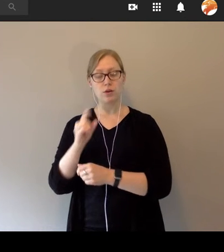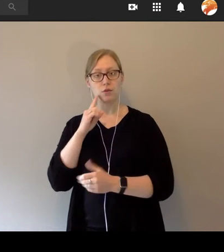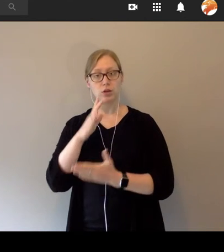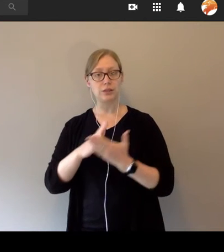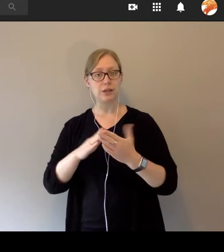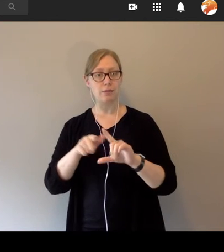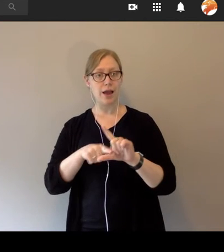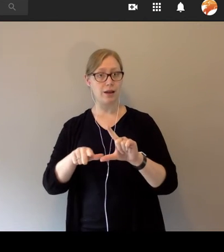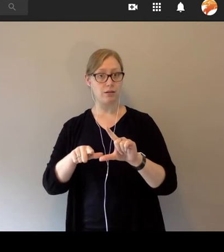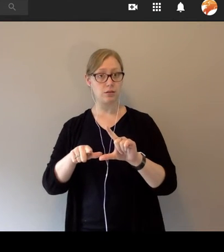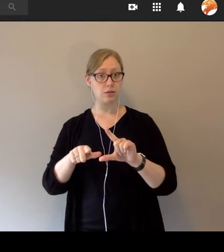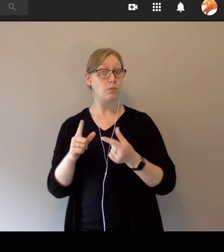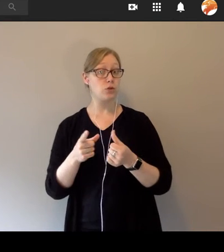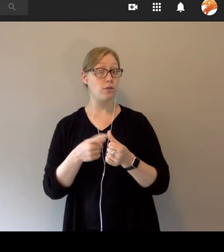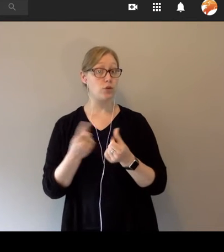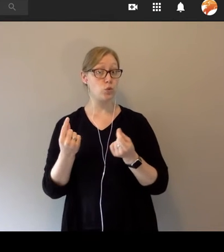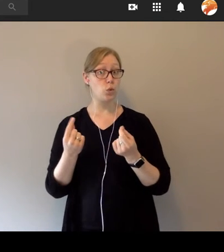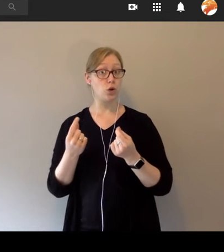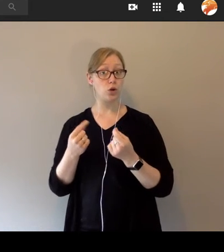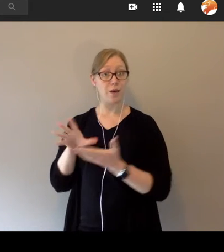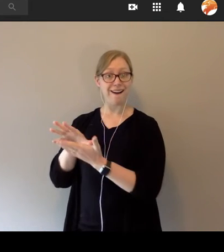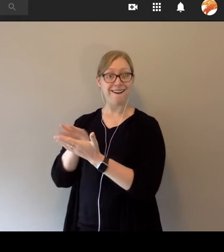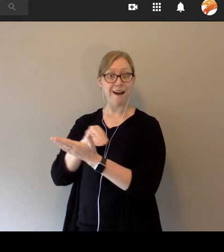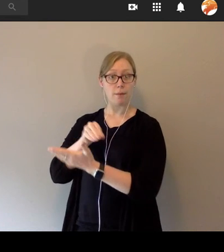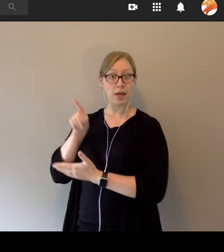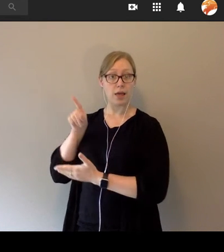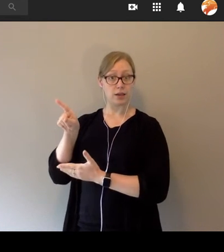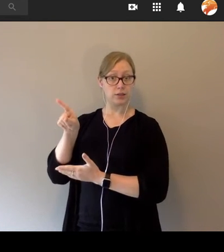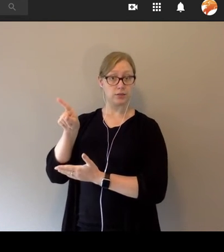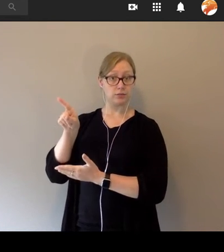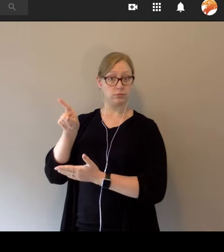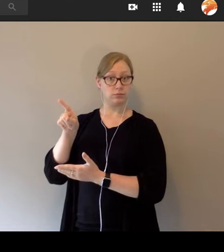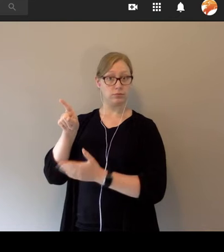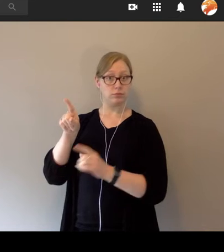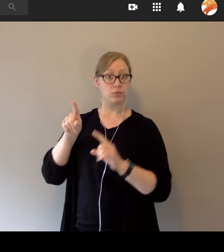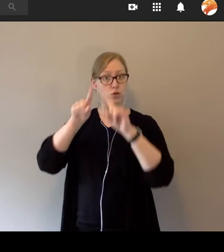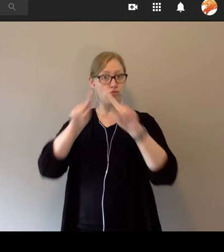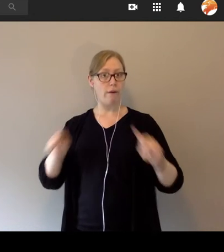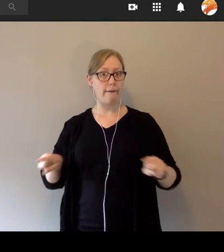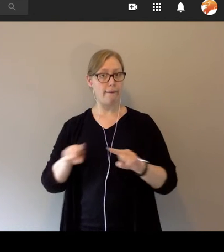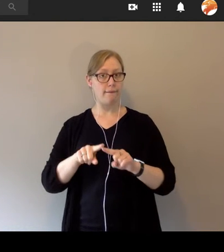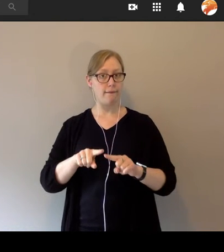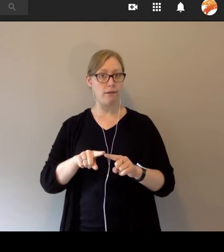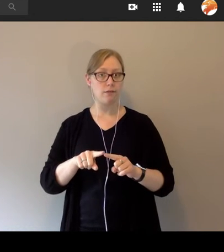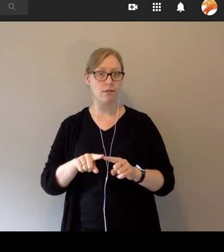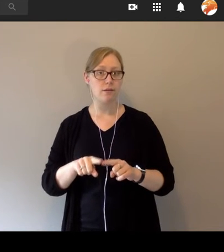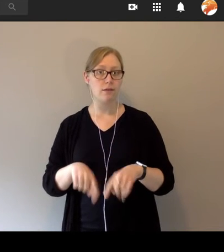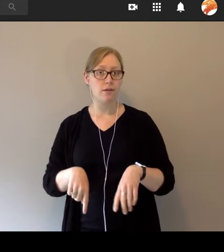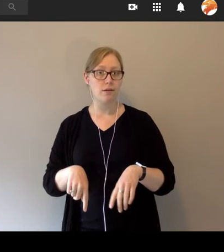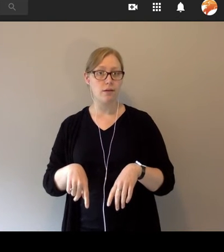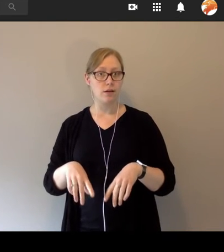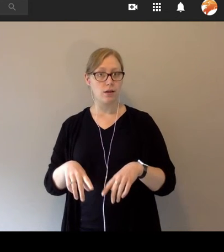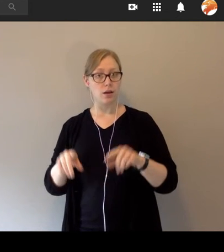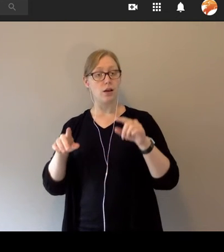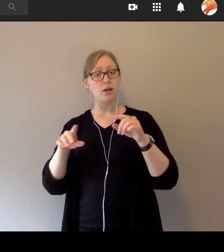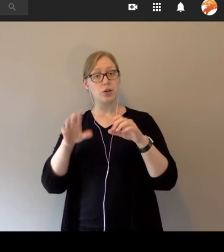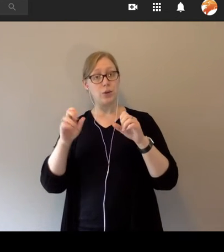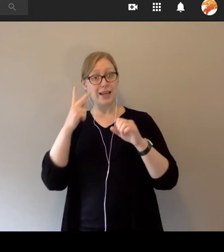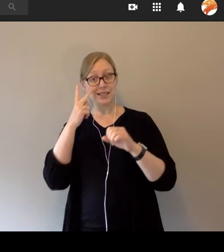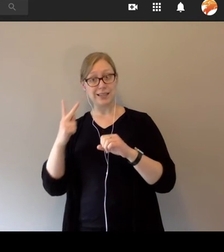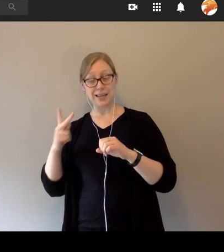would like you to copy this triangle. This is triangle ABC. It's a right triangle. And the two acute angles are at vertices